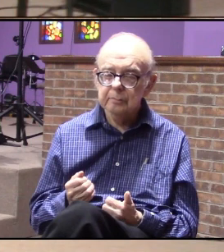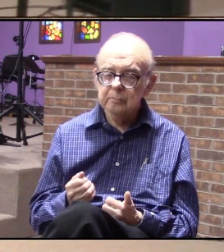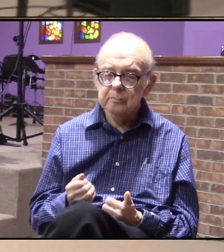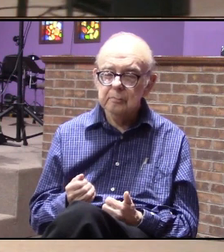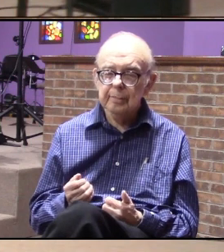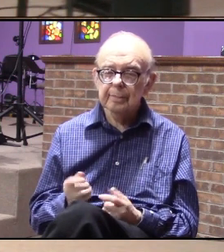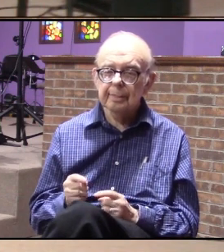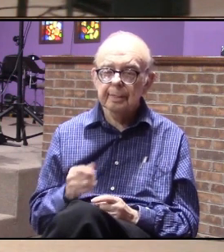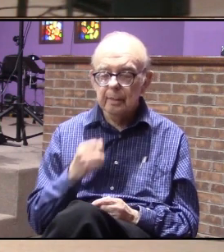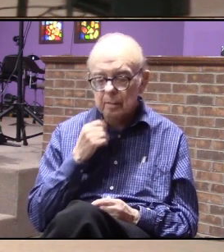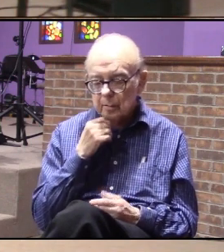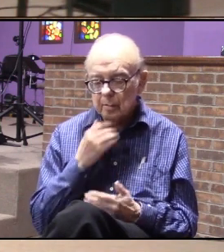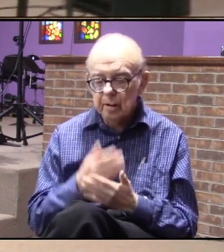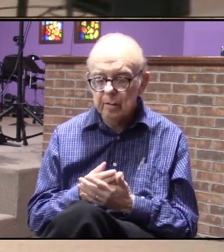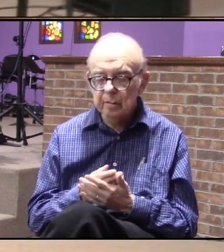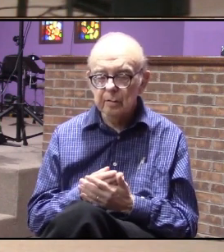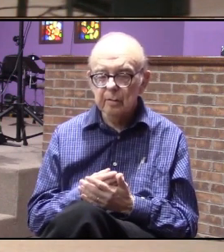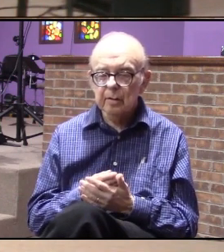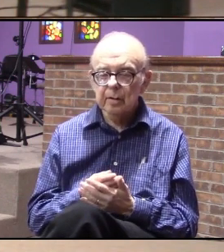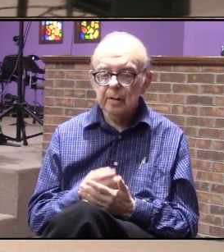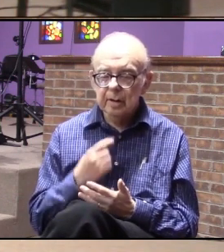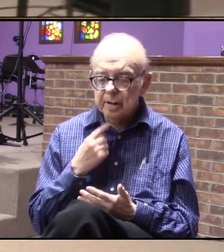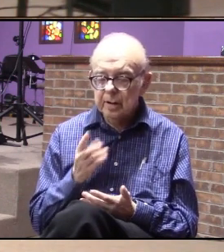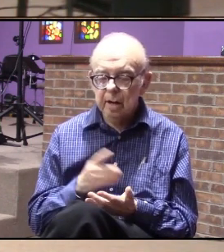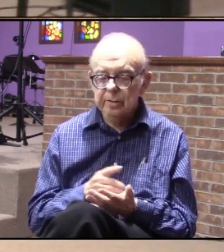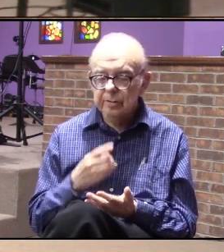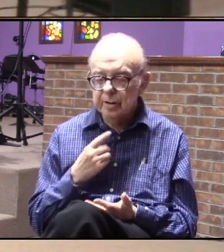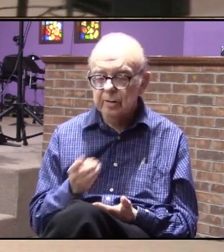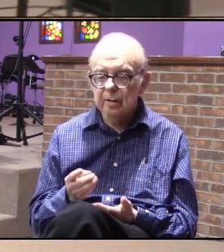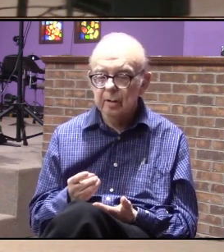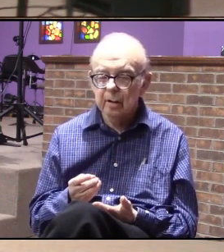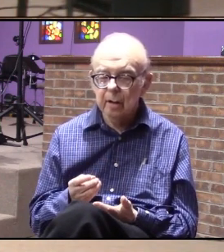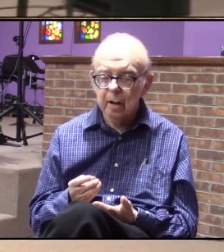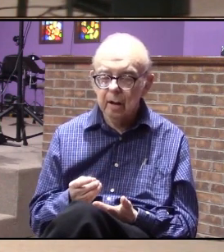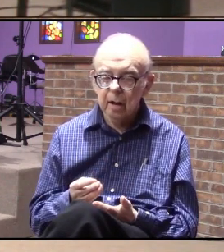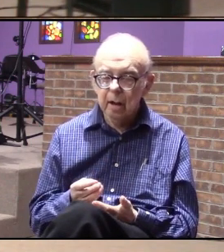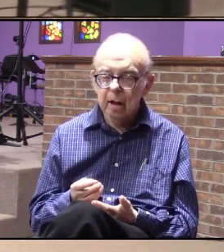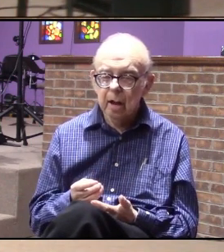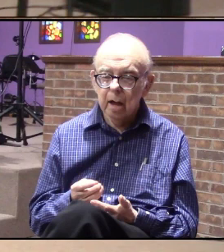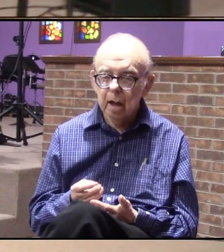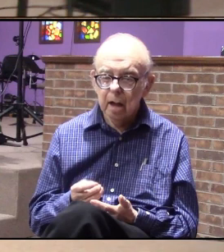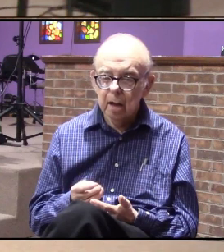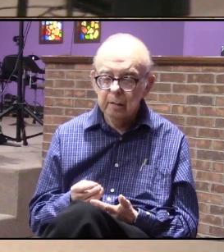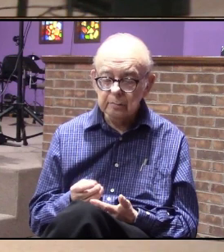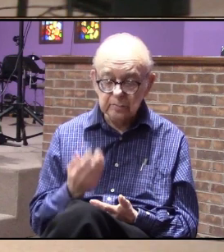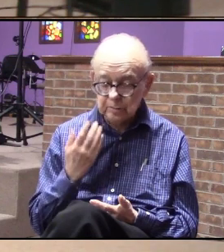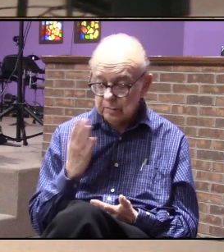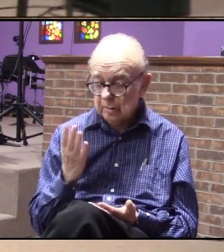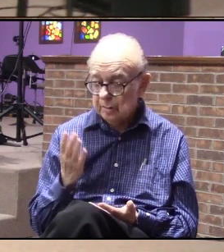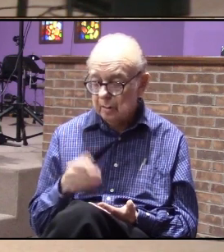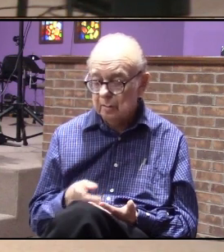When she was diagnosed with with a brain tumor, and you don't know.